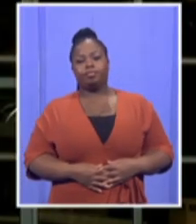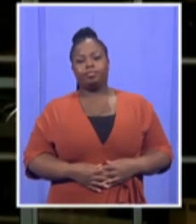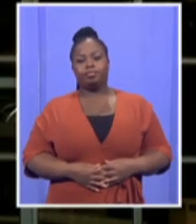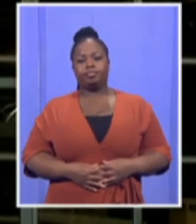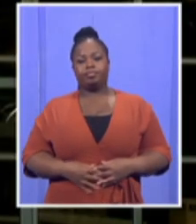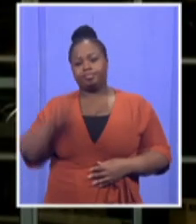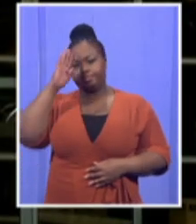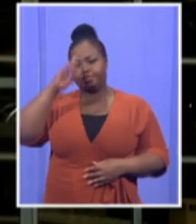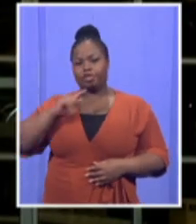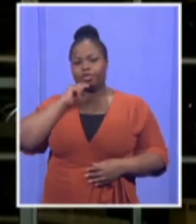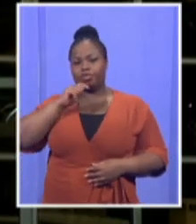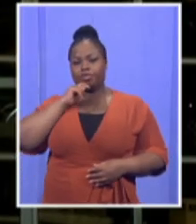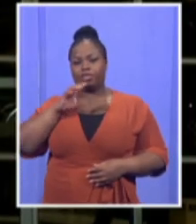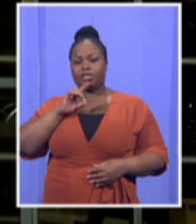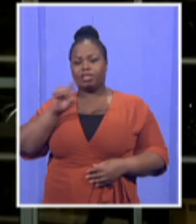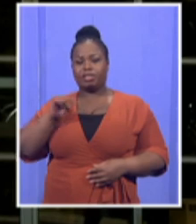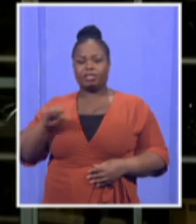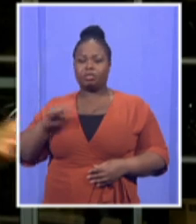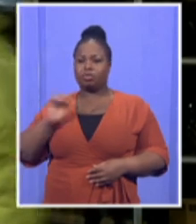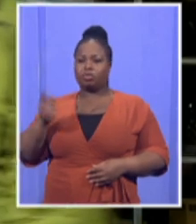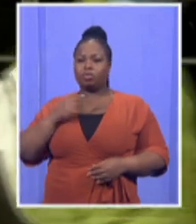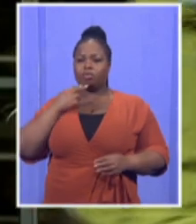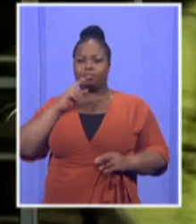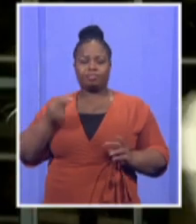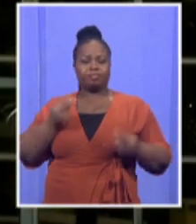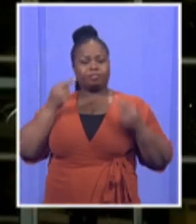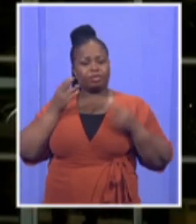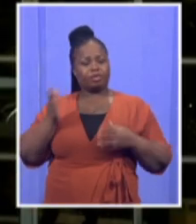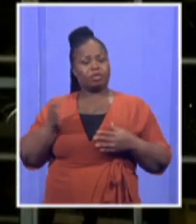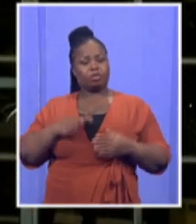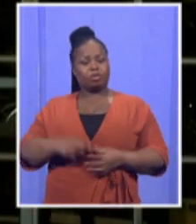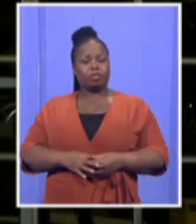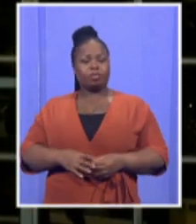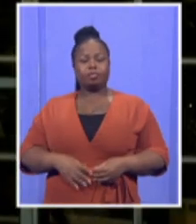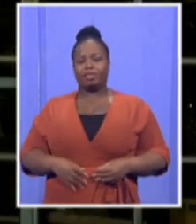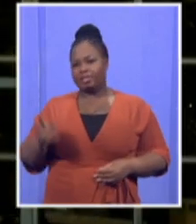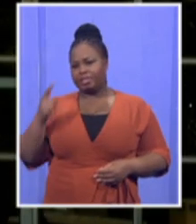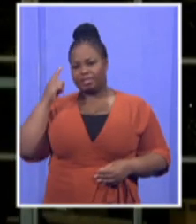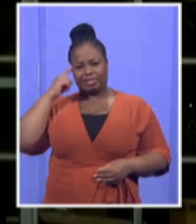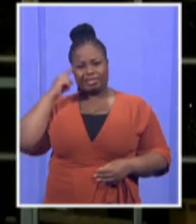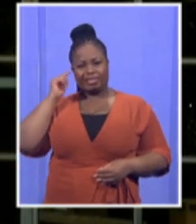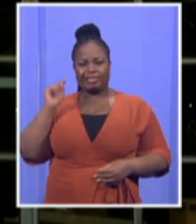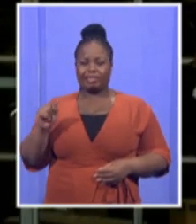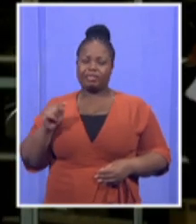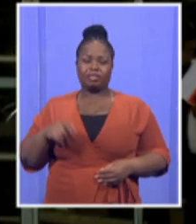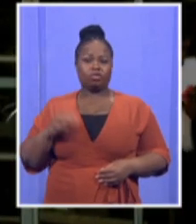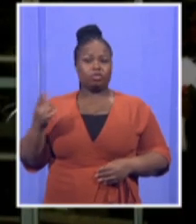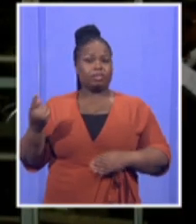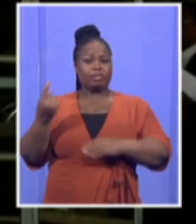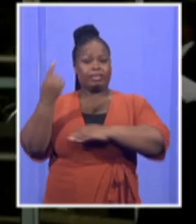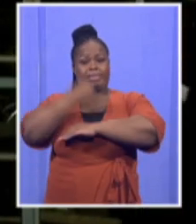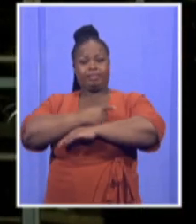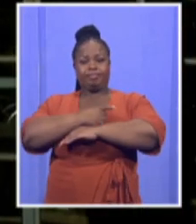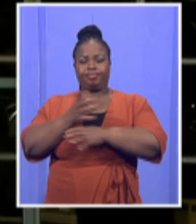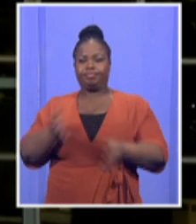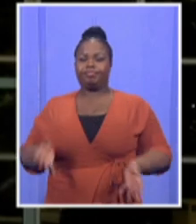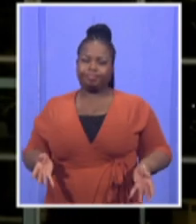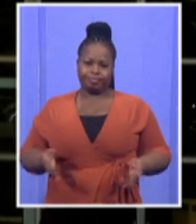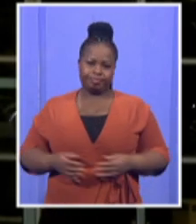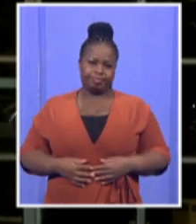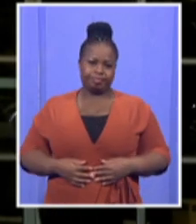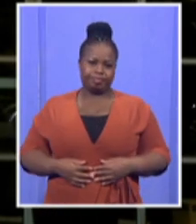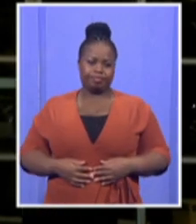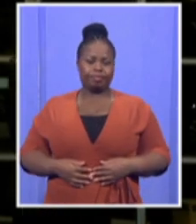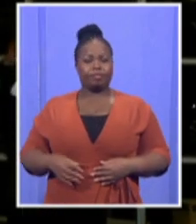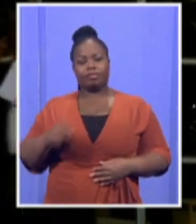Well, a very good morning to you, Desiree, and to the viewers back at home. And I think this is the state when it comes to, the